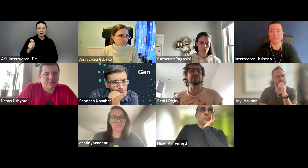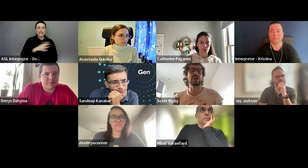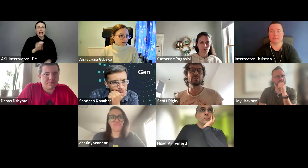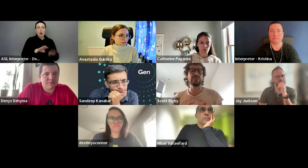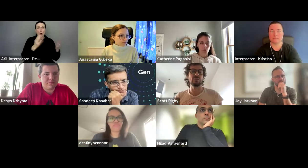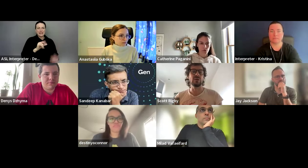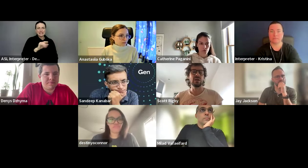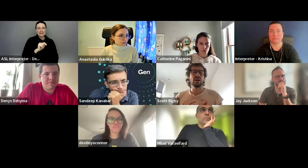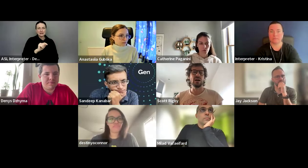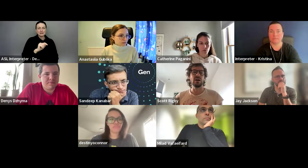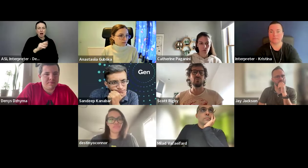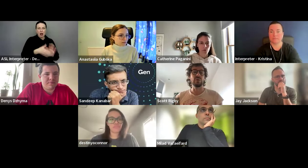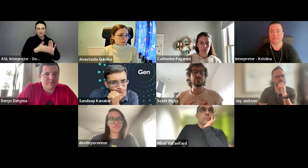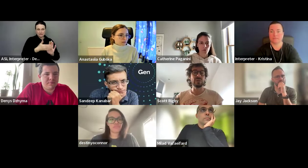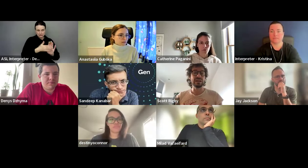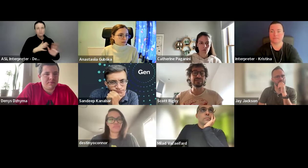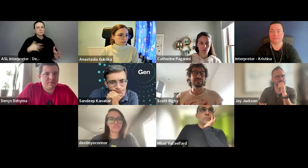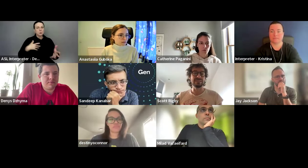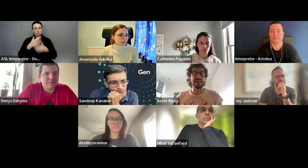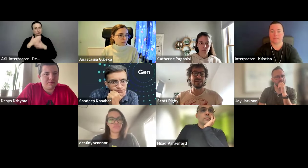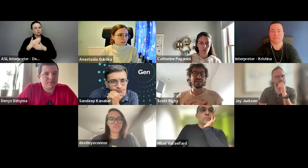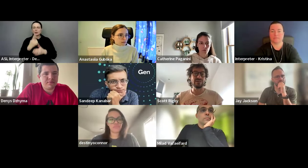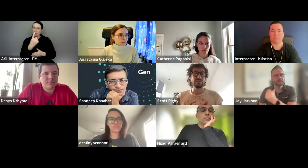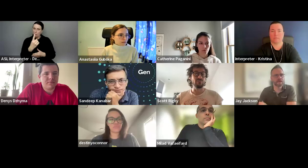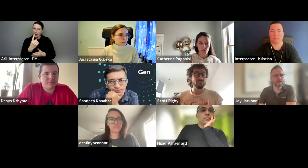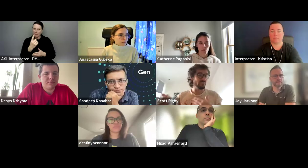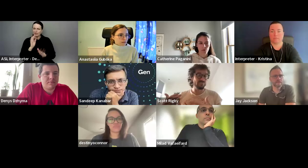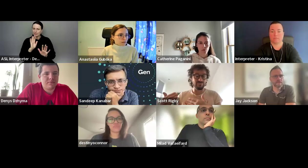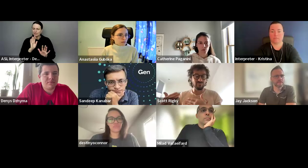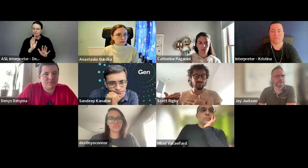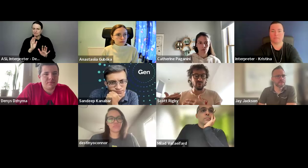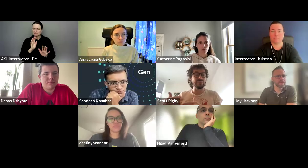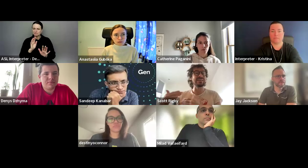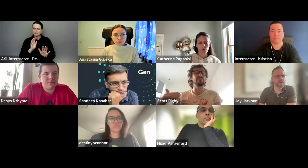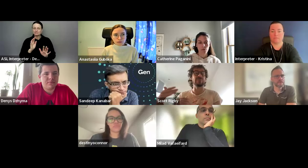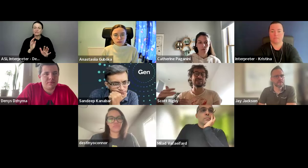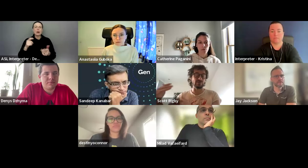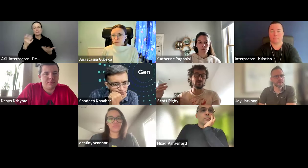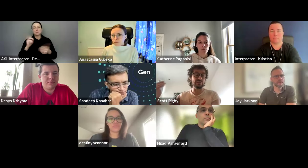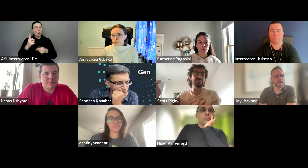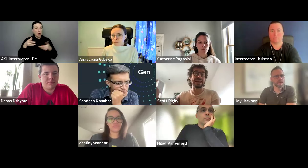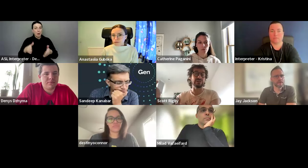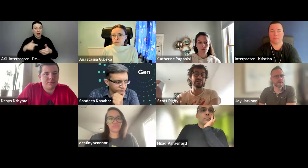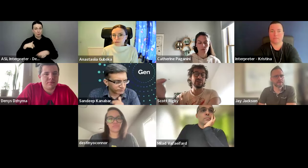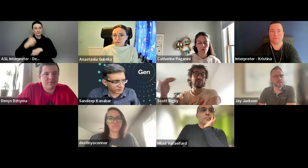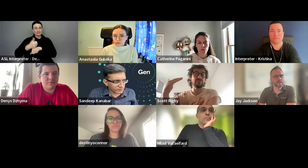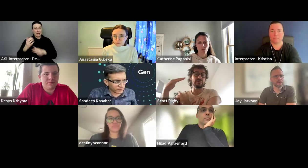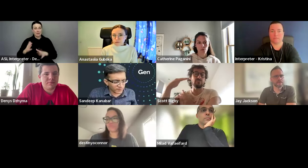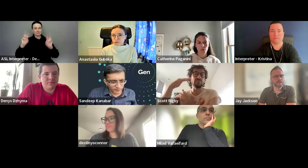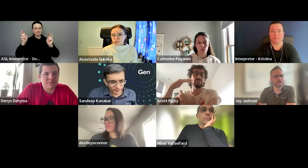I wanted to share with you one of the ways that what we've set up as a contributor